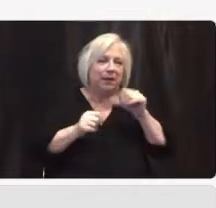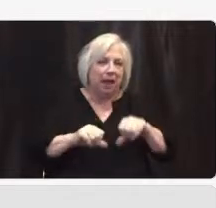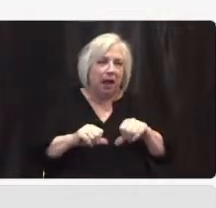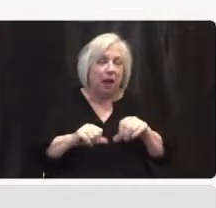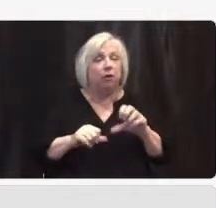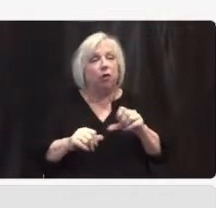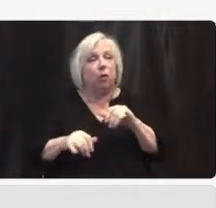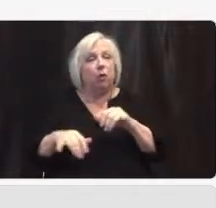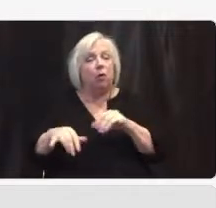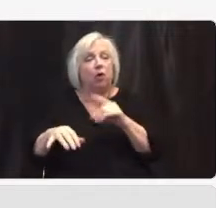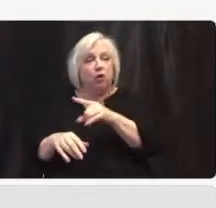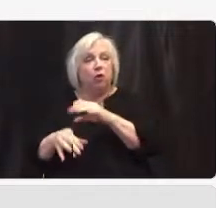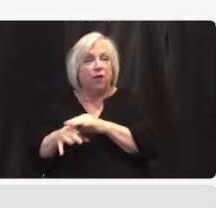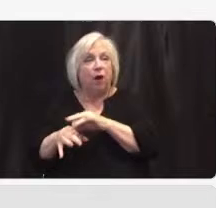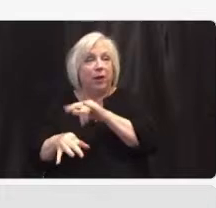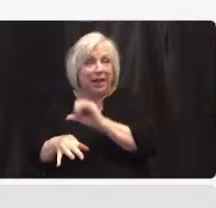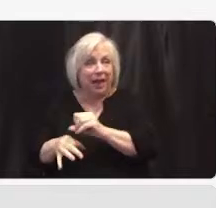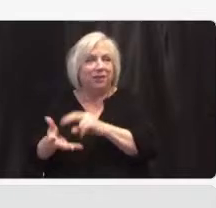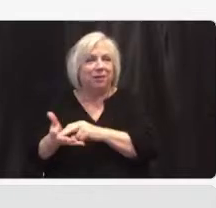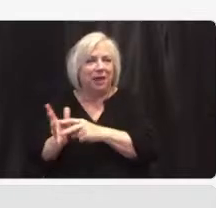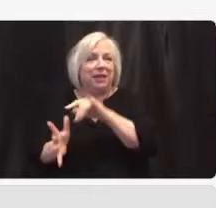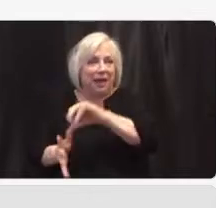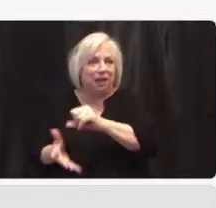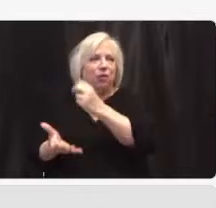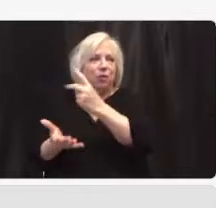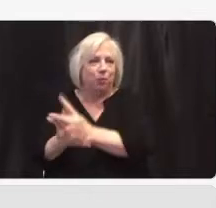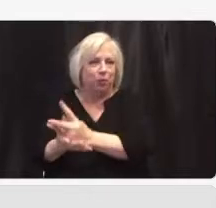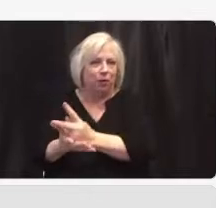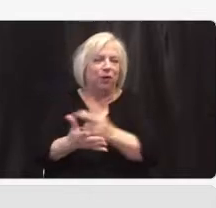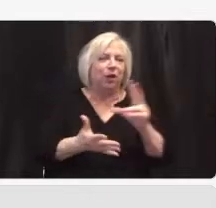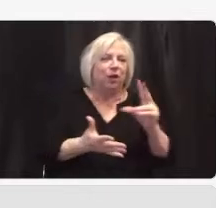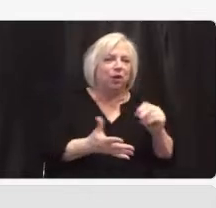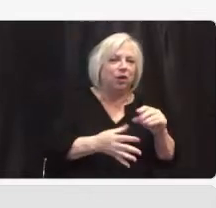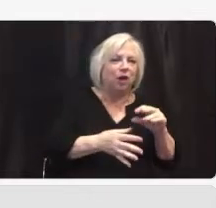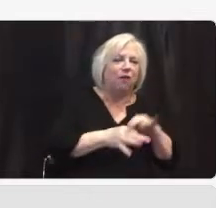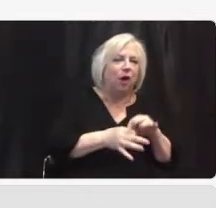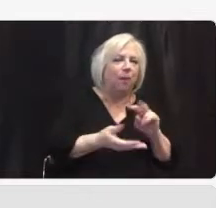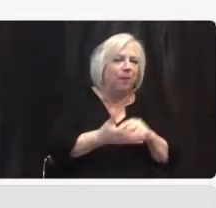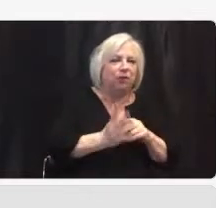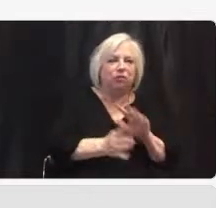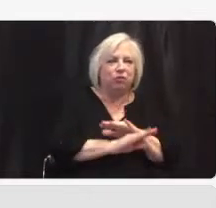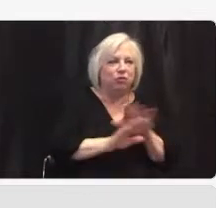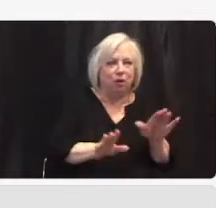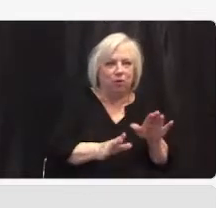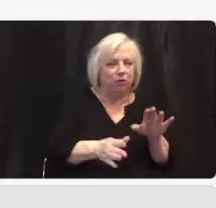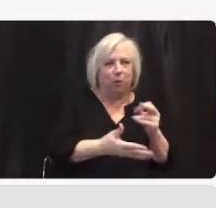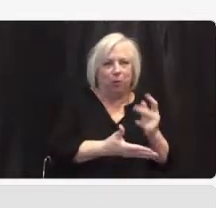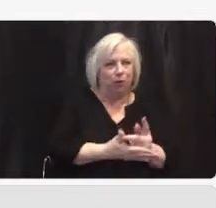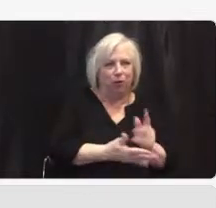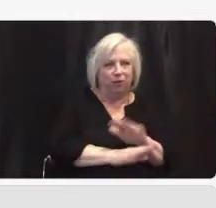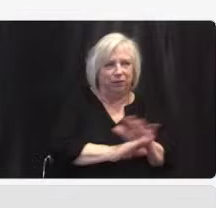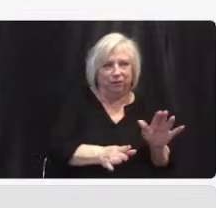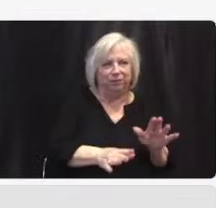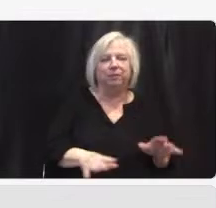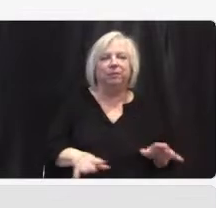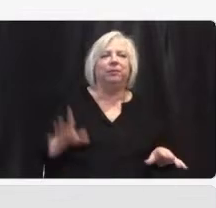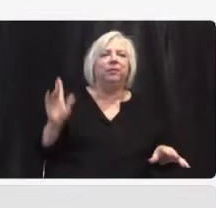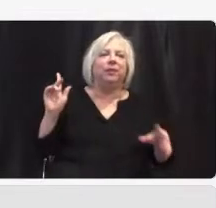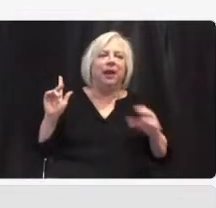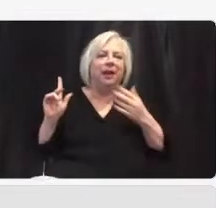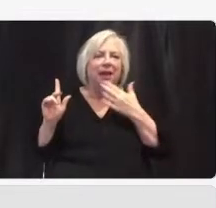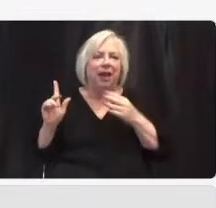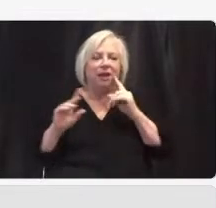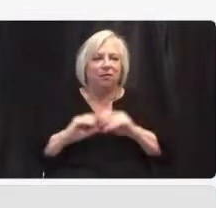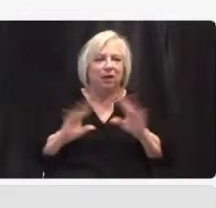is yes, and a no vote is no. Okay, thank you. No. You are welcome. Thank